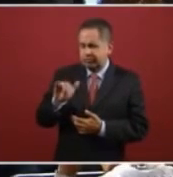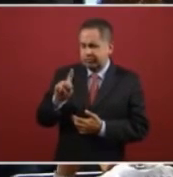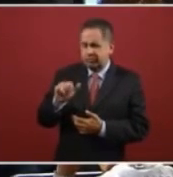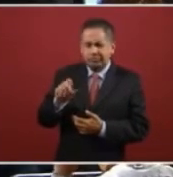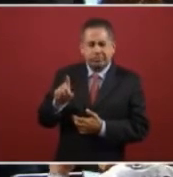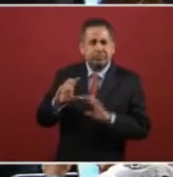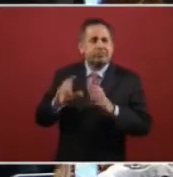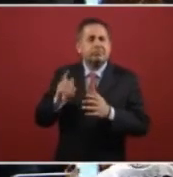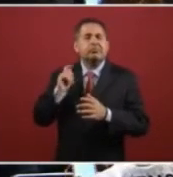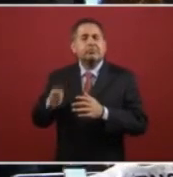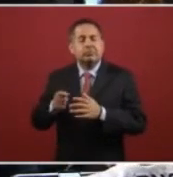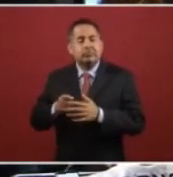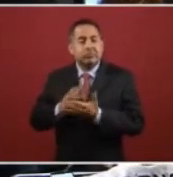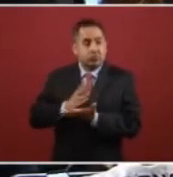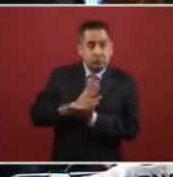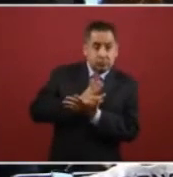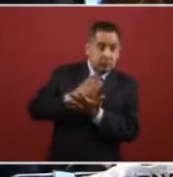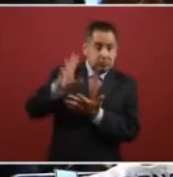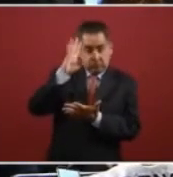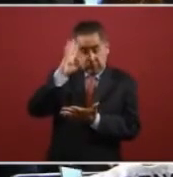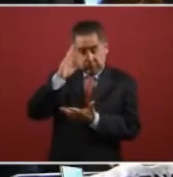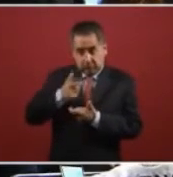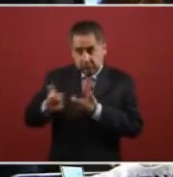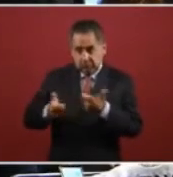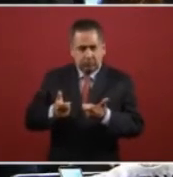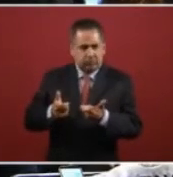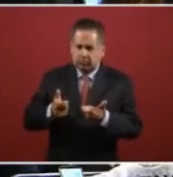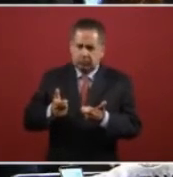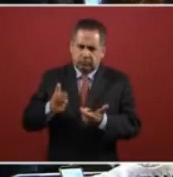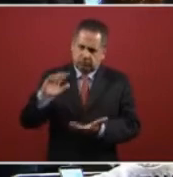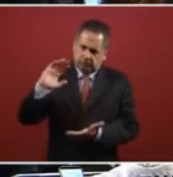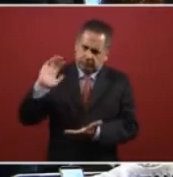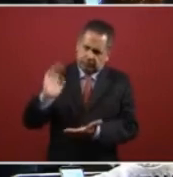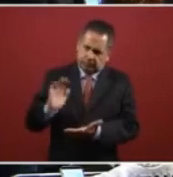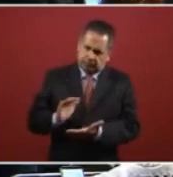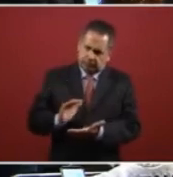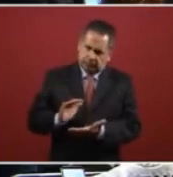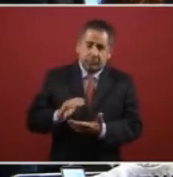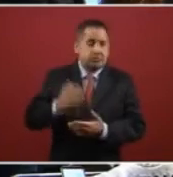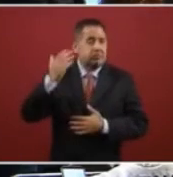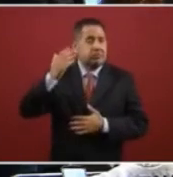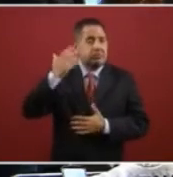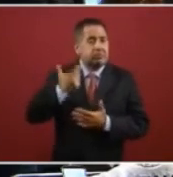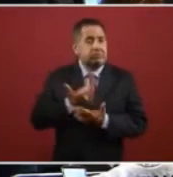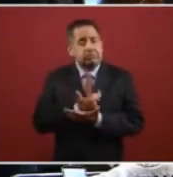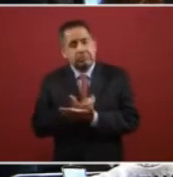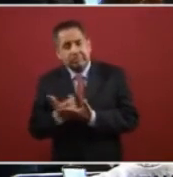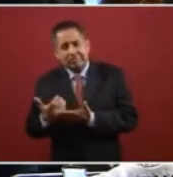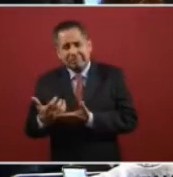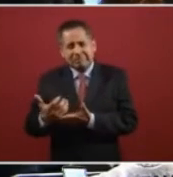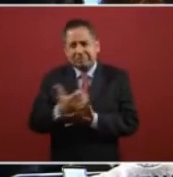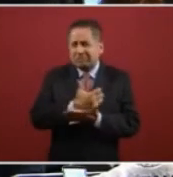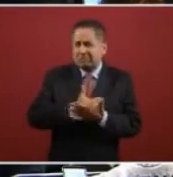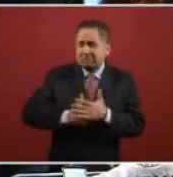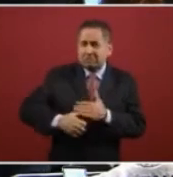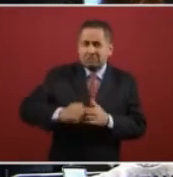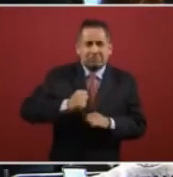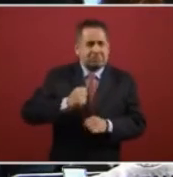It's to reduce, like we have the